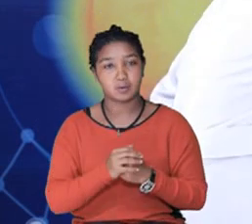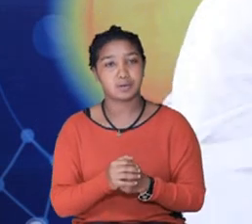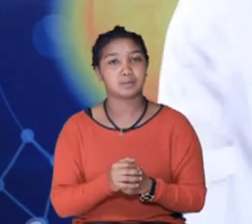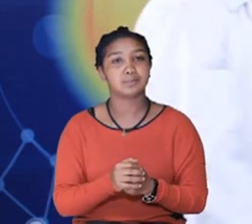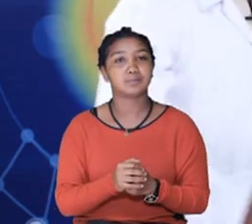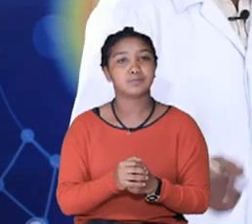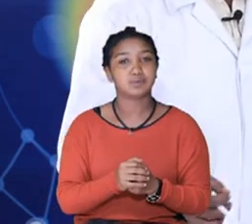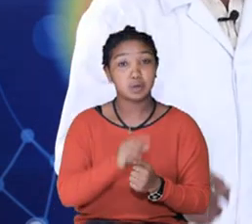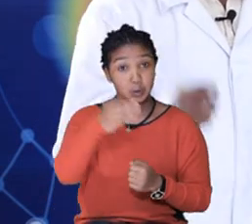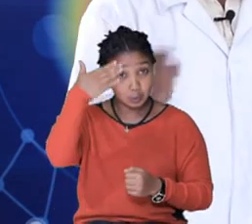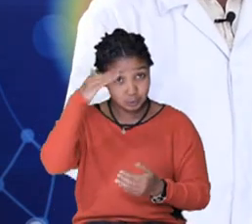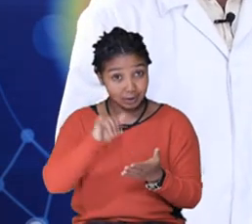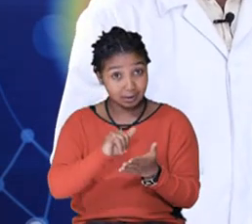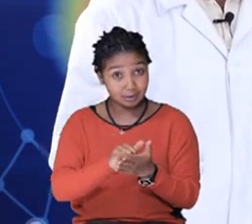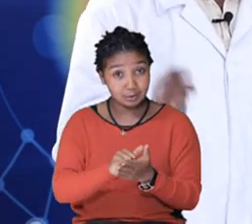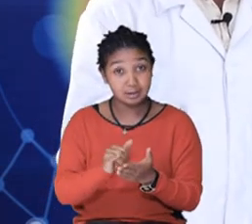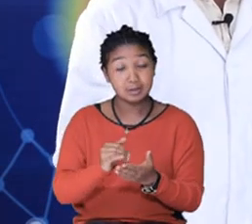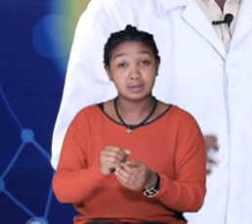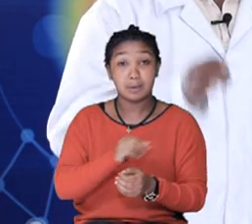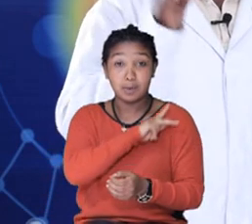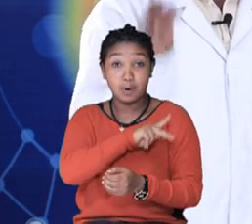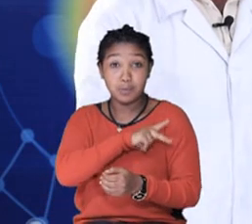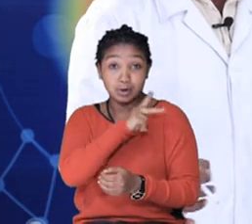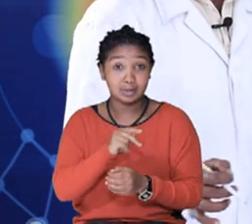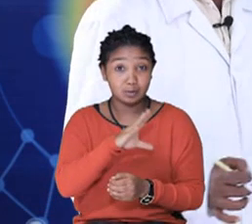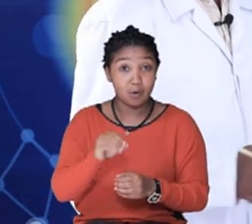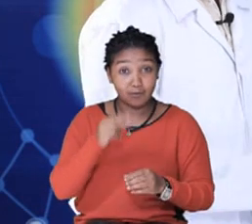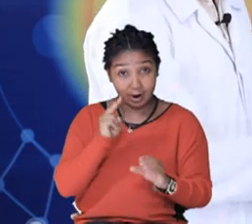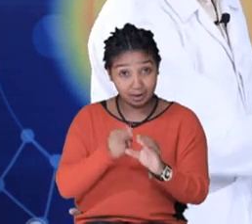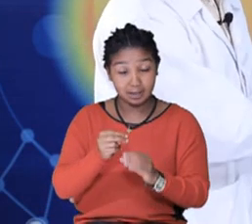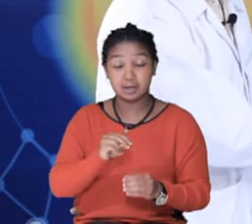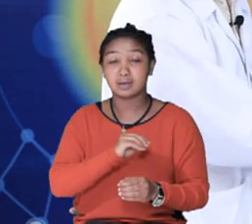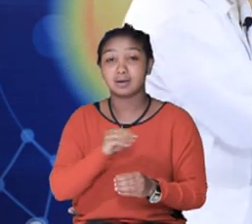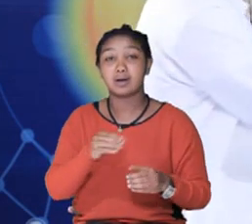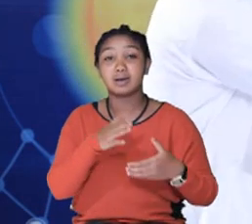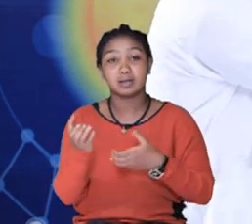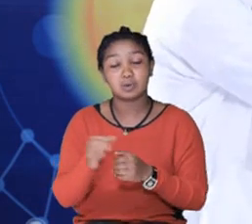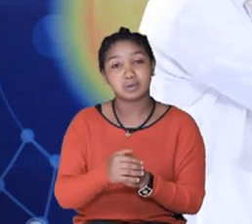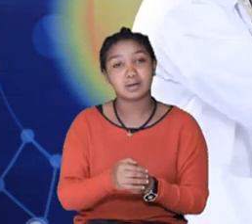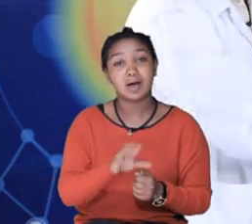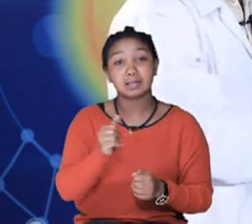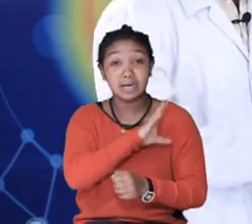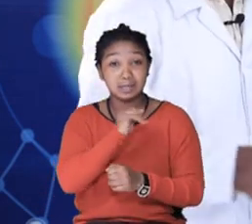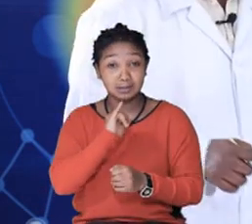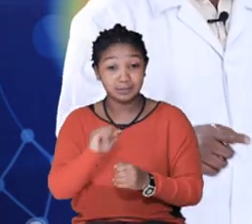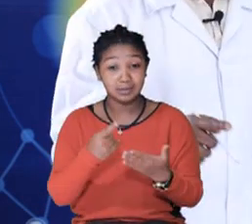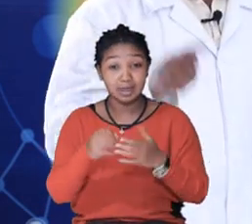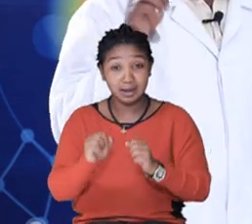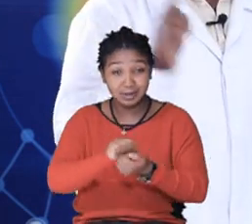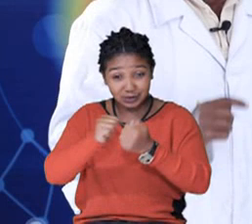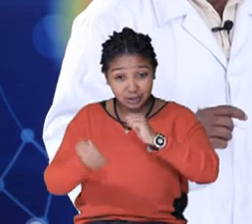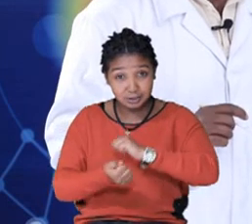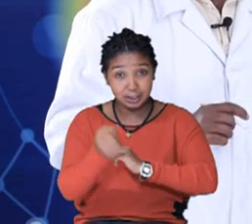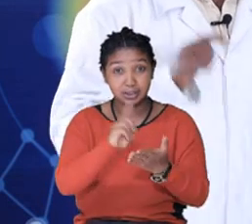and liquid. You know that the properties of gas and liquid. Therefore, another characteristic is that they can